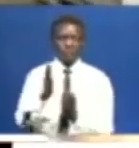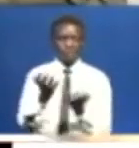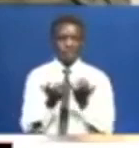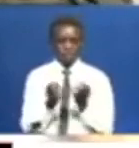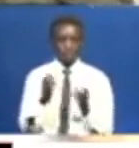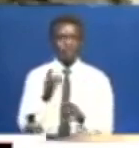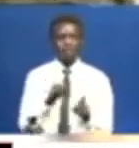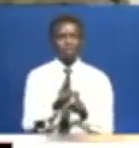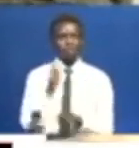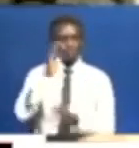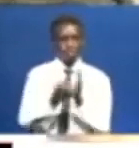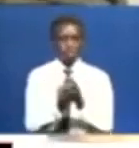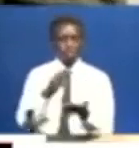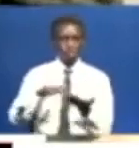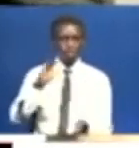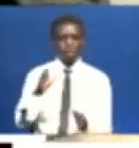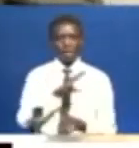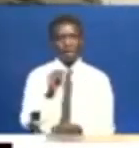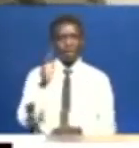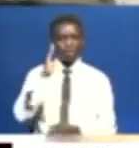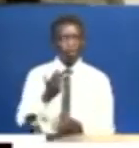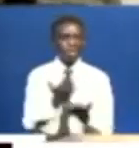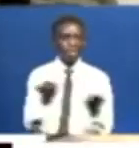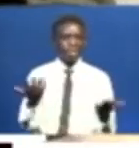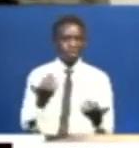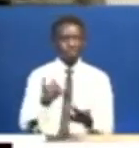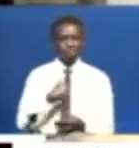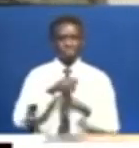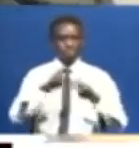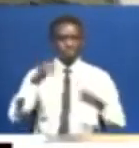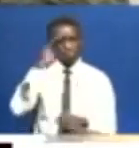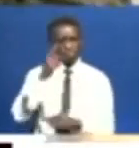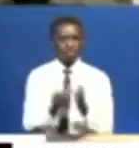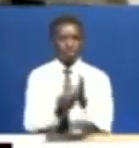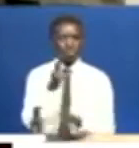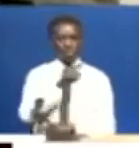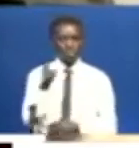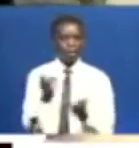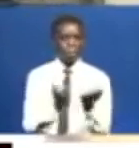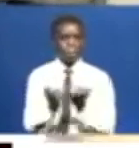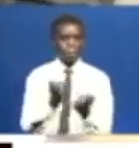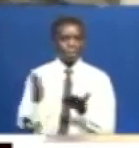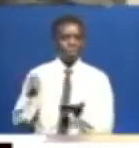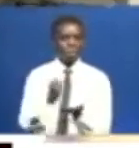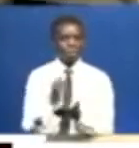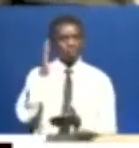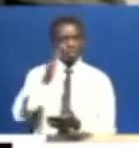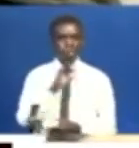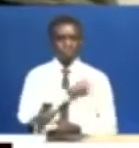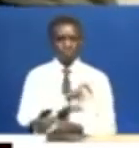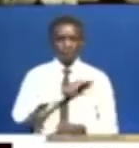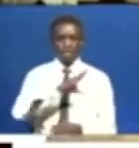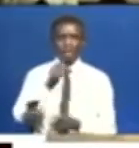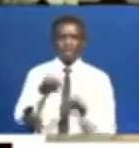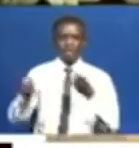more, and there are certain indicators we are looking out for. The growth of those businesses, the employment they will generate, and increased access